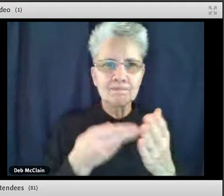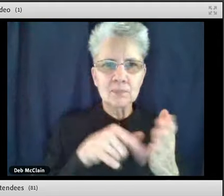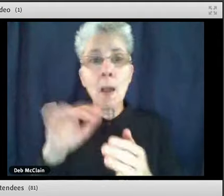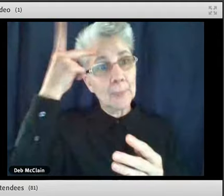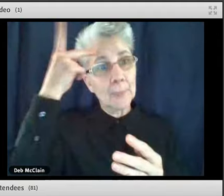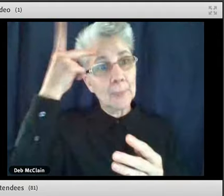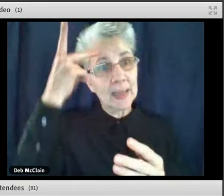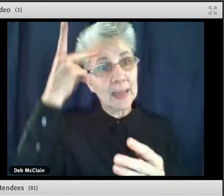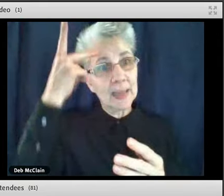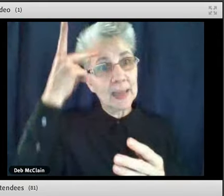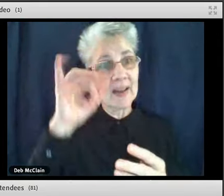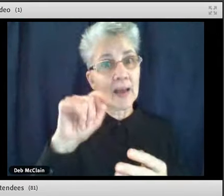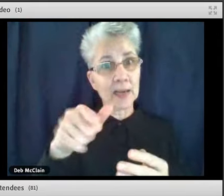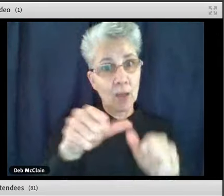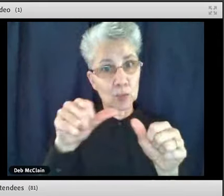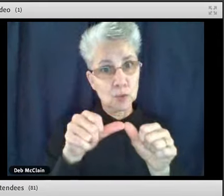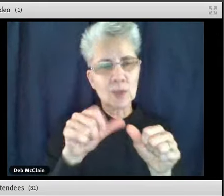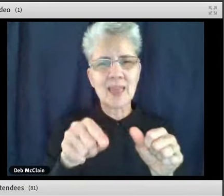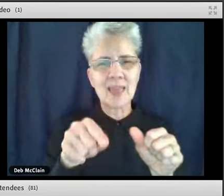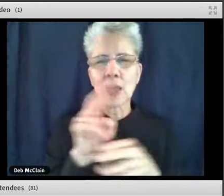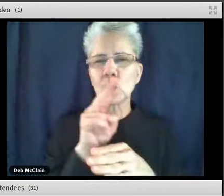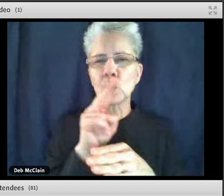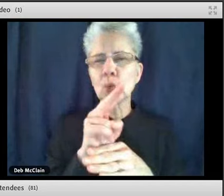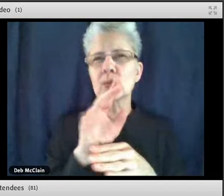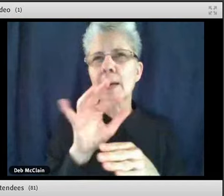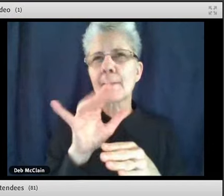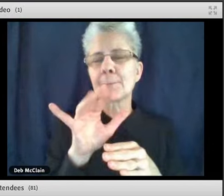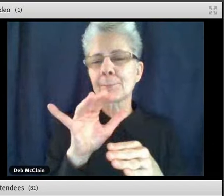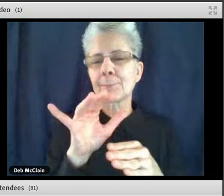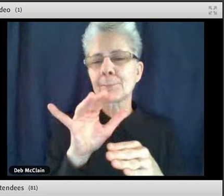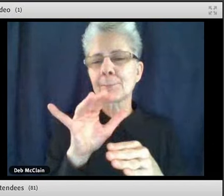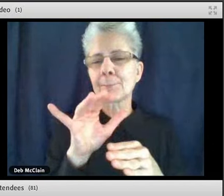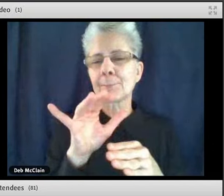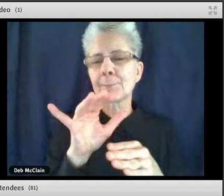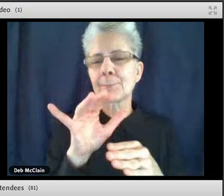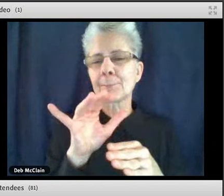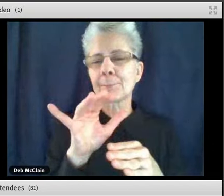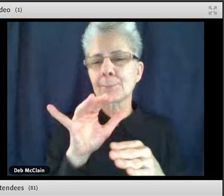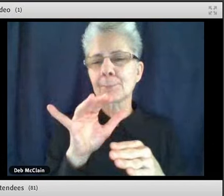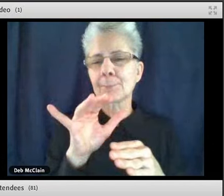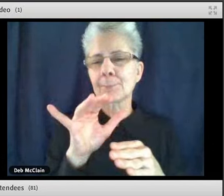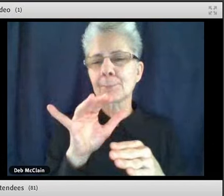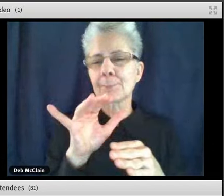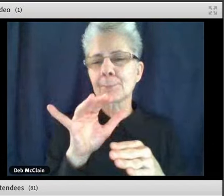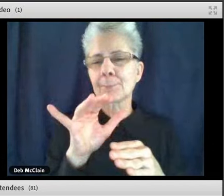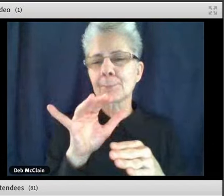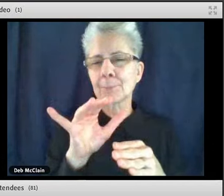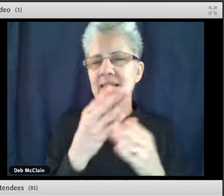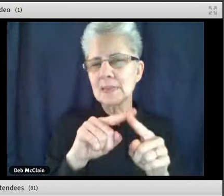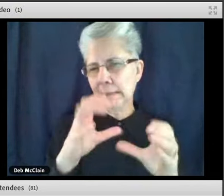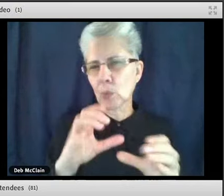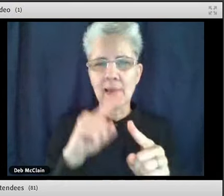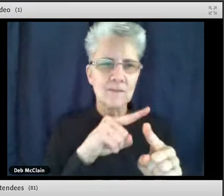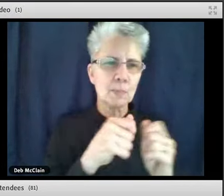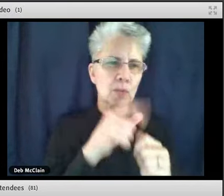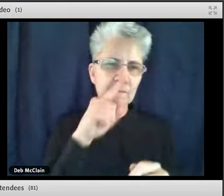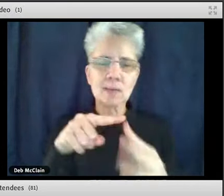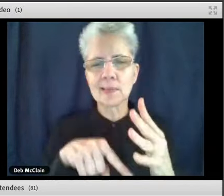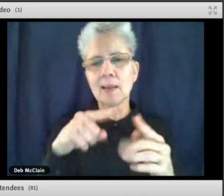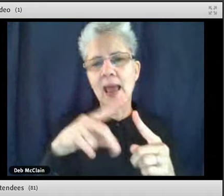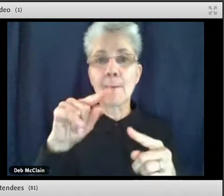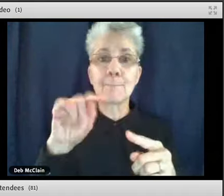says, if you don't have a lot of time, if the time is short, here's the basic facts about this article and why it's wrong, right here in the center. And they also